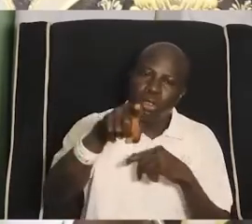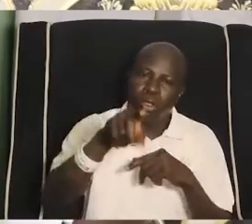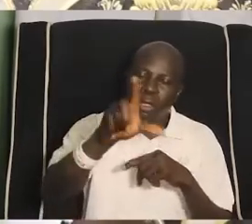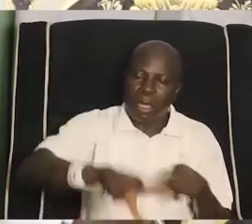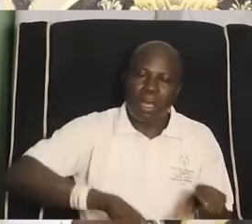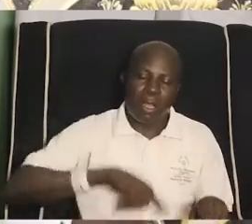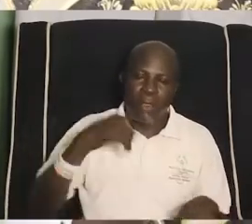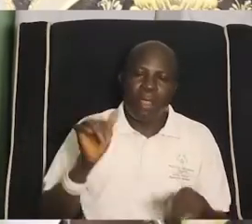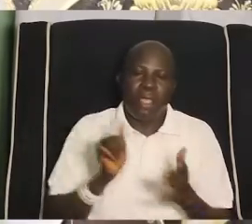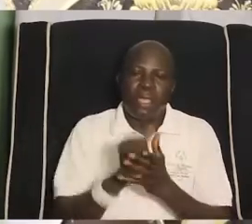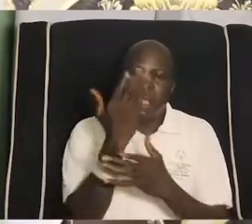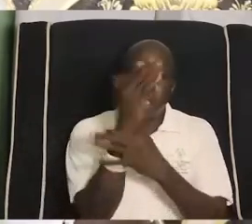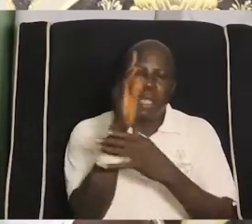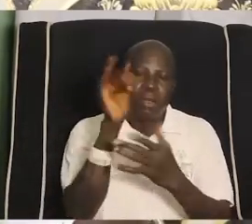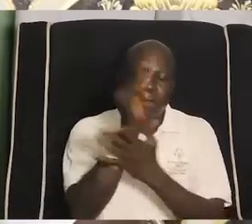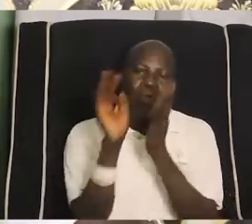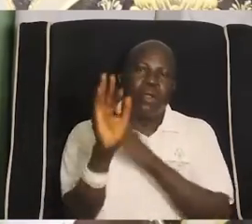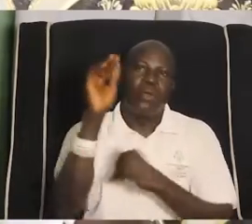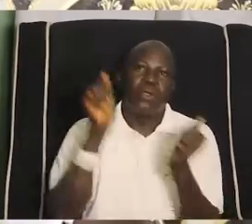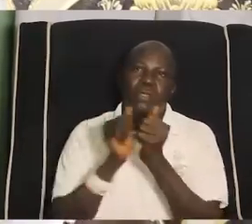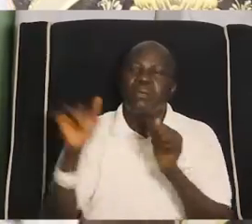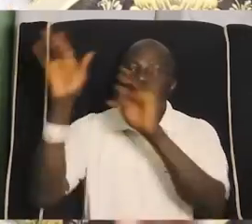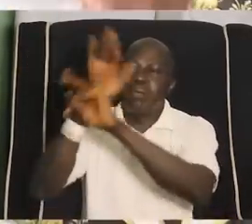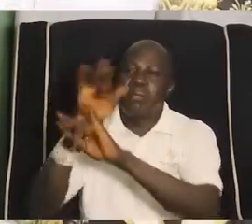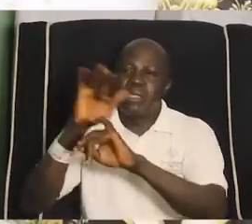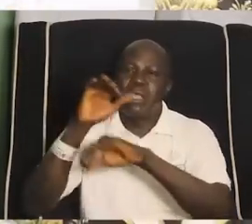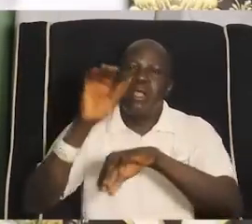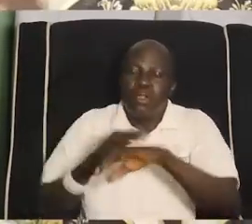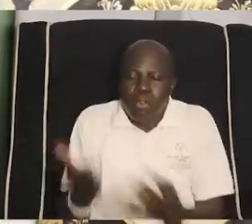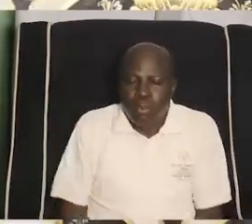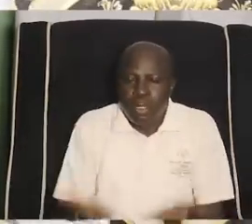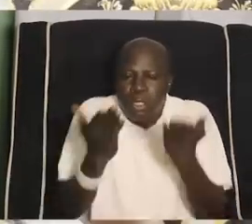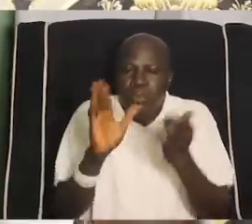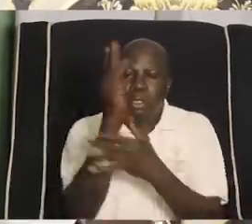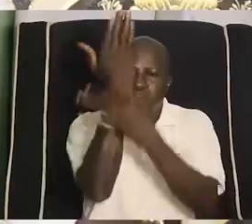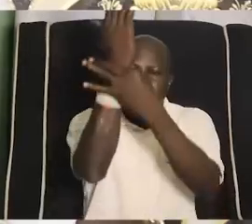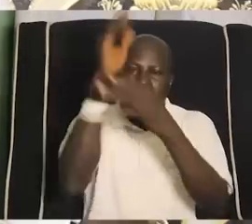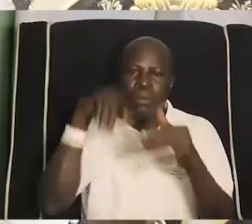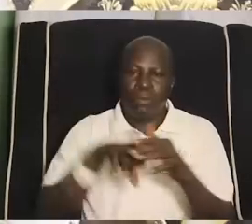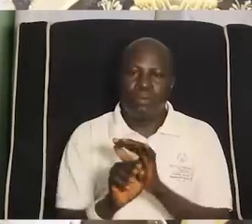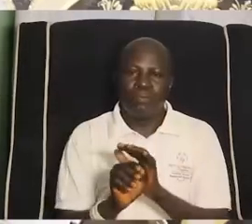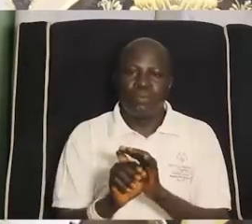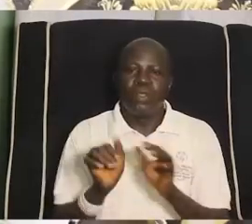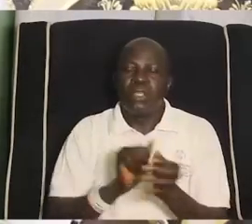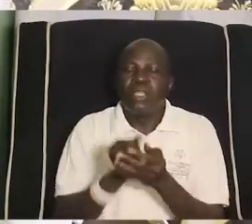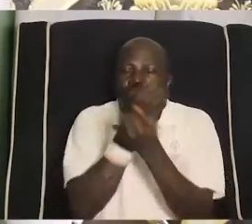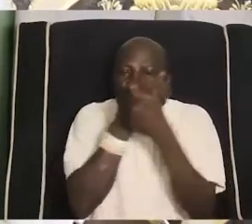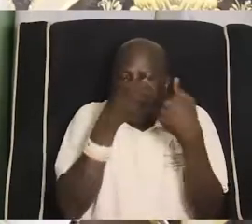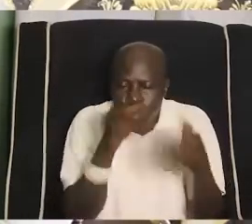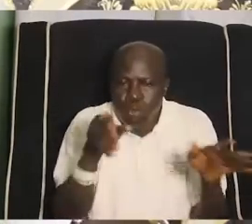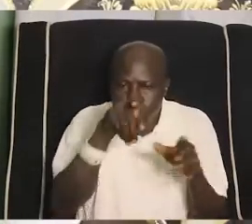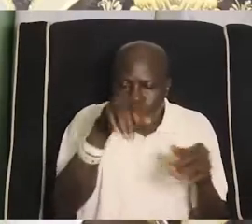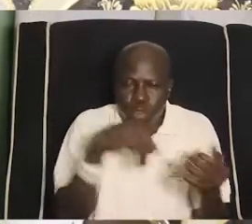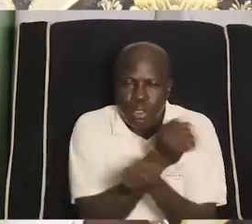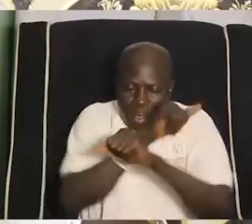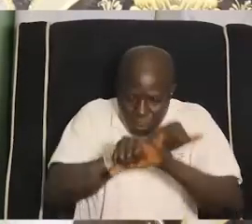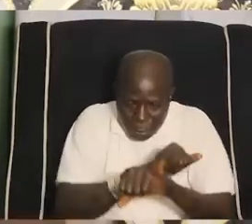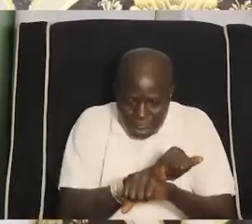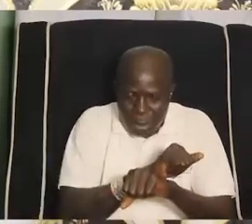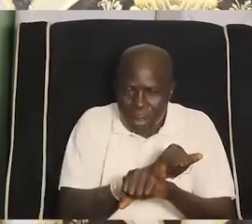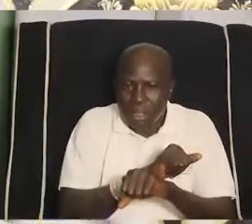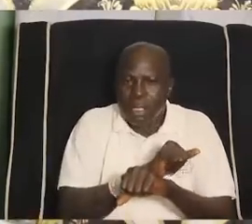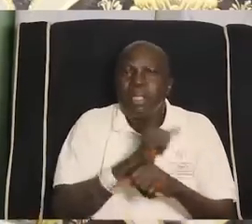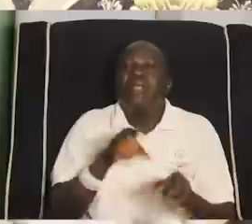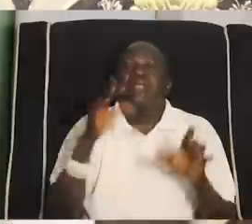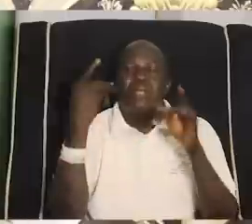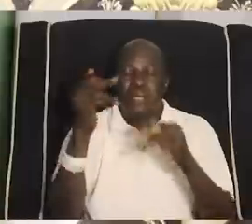to your life. Owo Olorun ati anu e. End of God and his mercy. Ko gbe owo re soke. We lift you up. Ko tu o sire mi ko. Anybody from captivity. Ko de